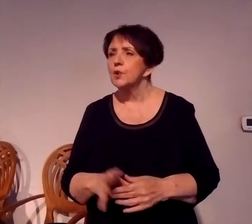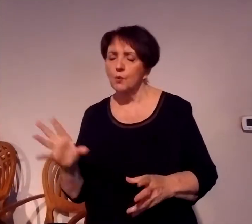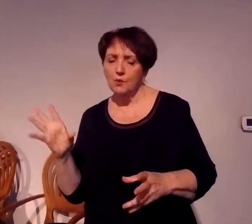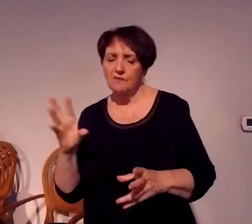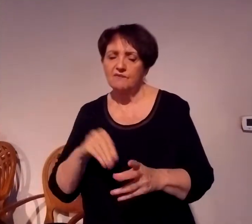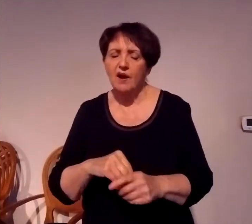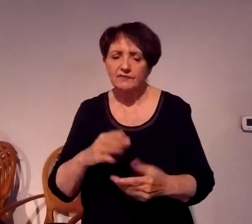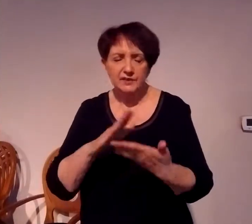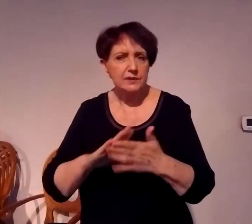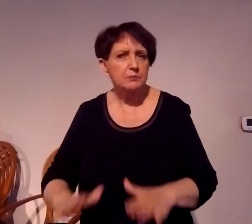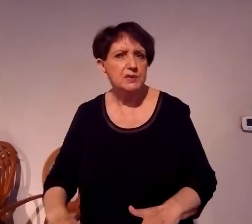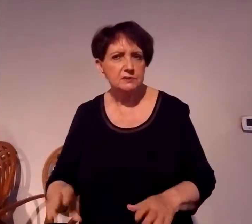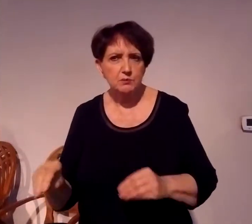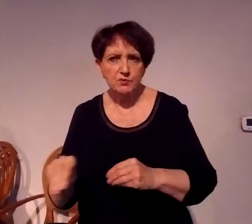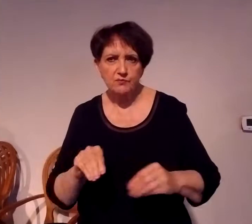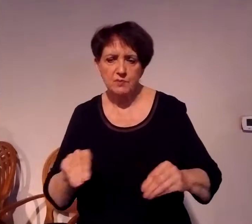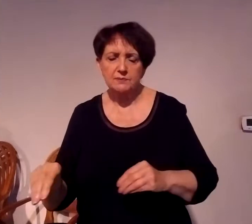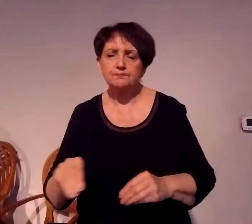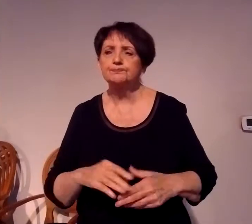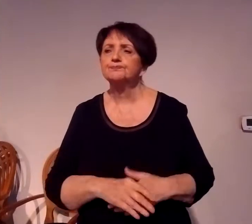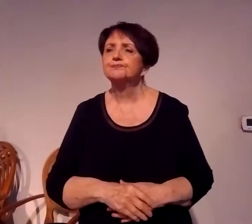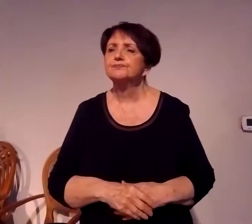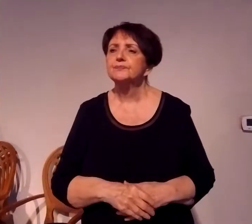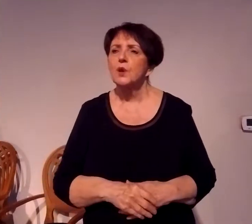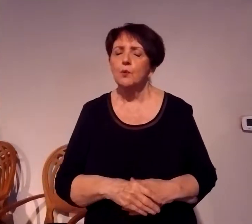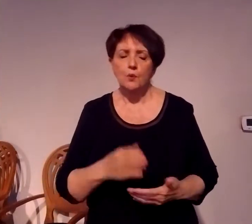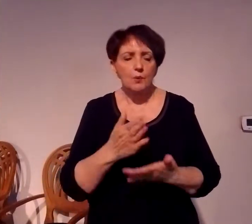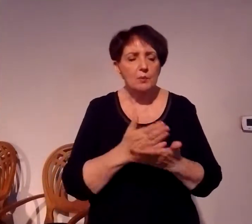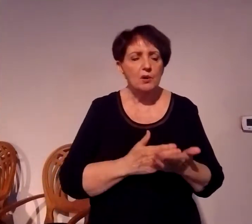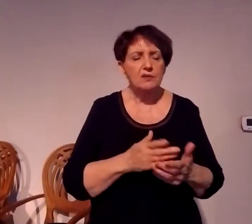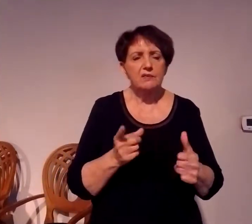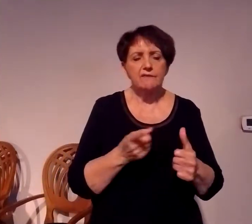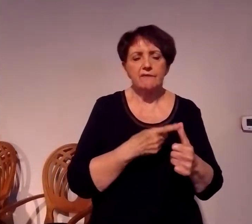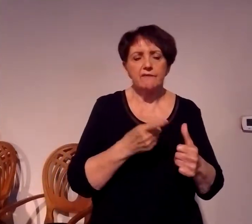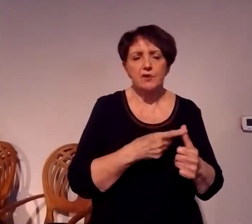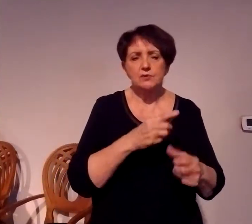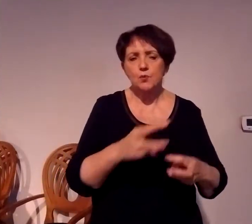in 1986, I believe it was, we were part of the very first World Peace